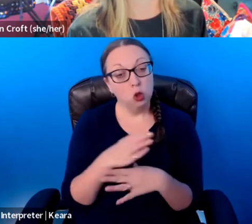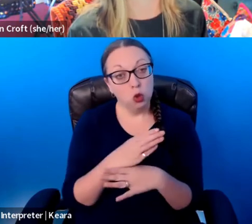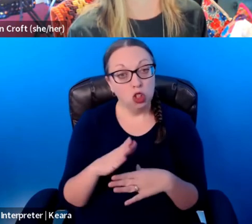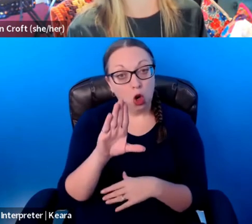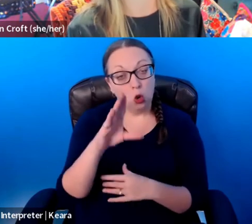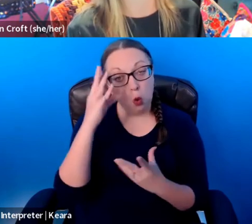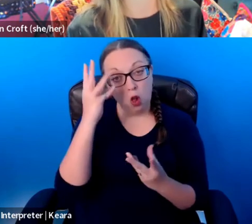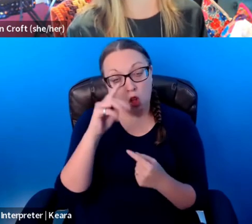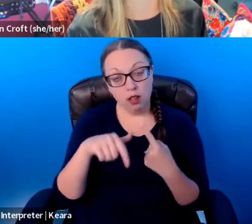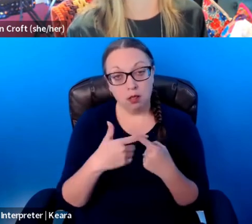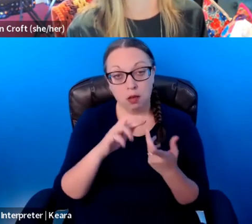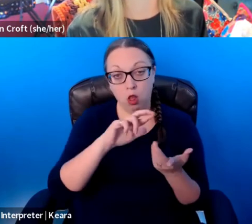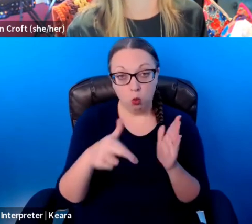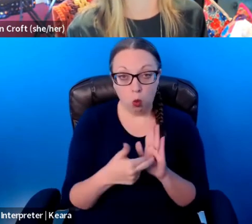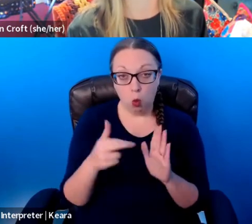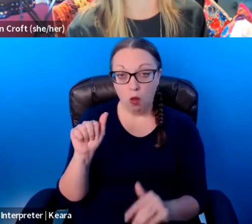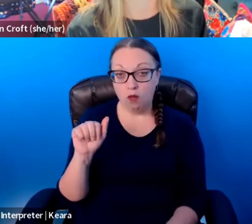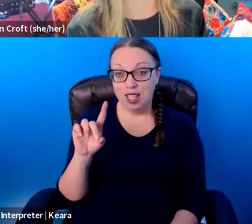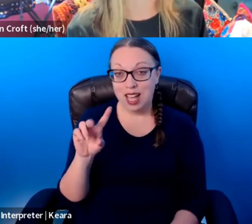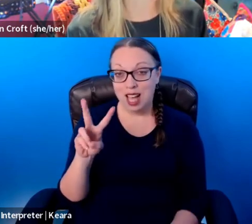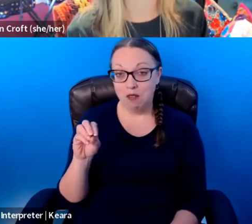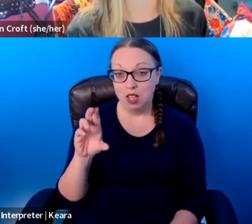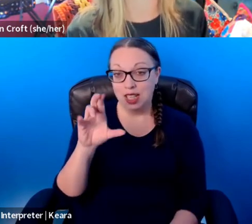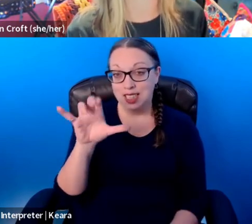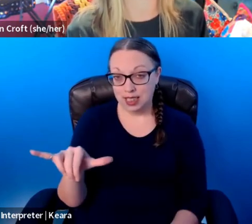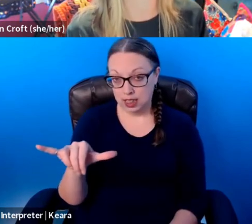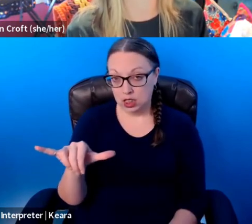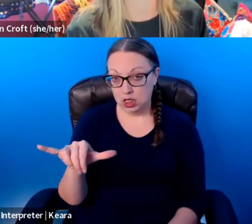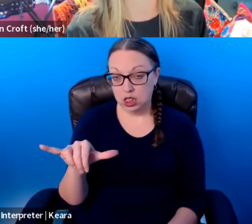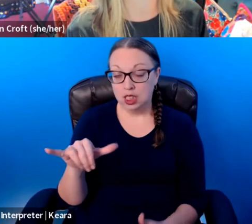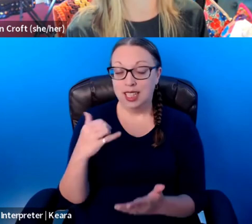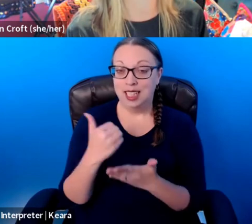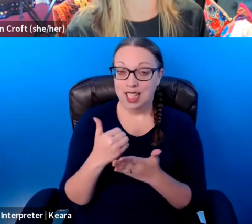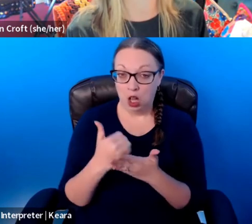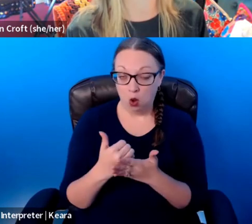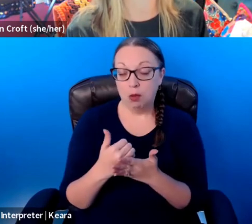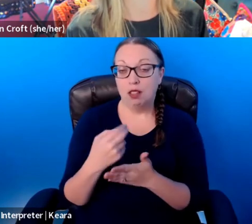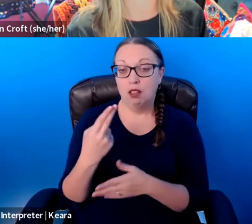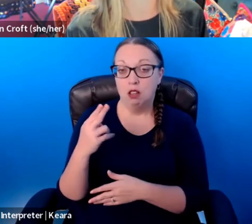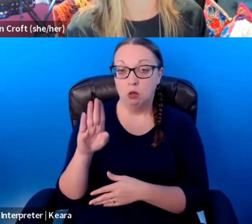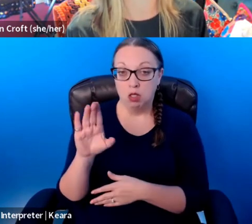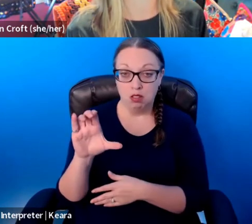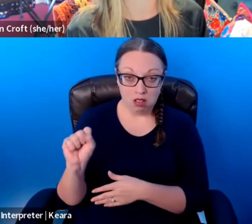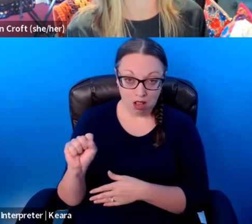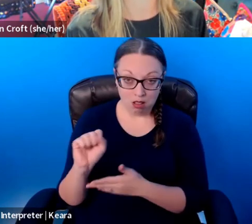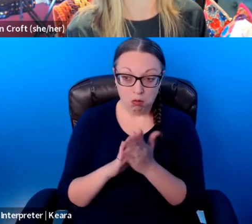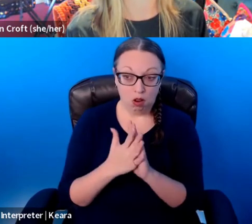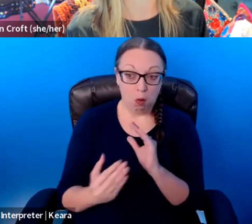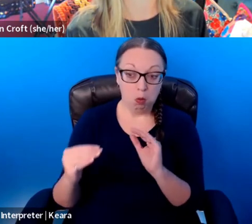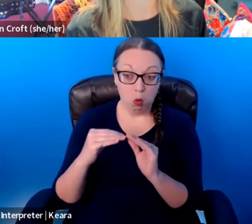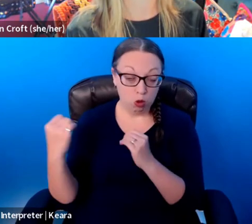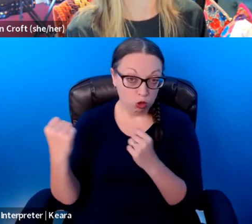role of advocacy in strengthening home and community-based service systems?